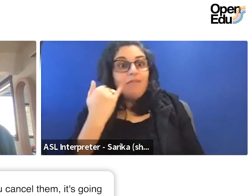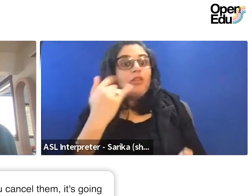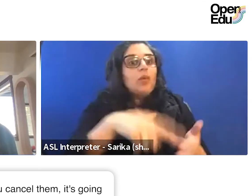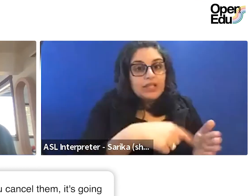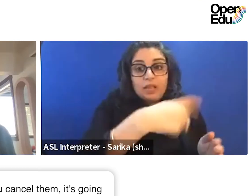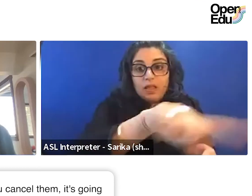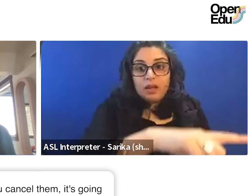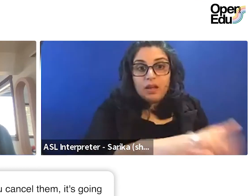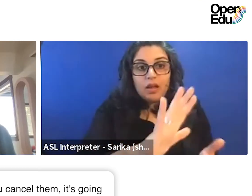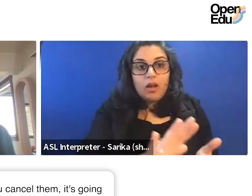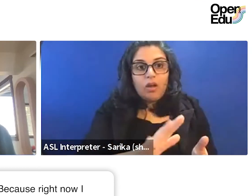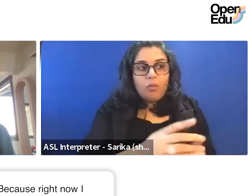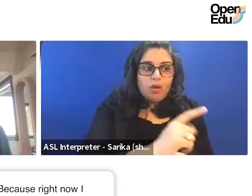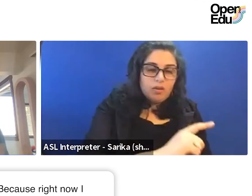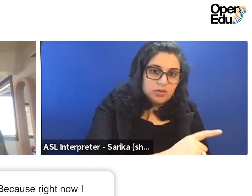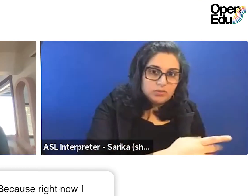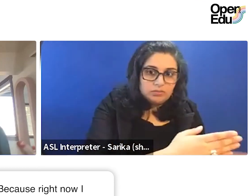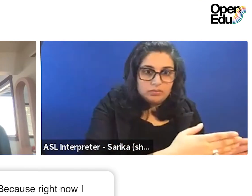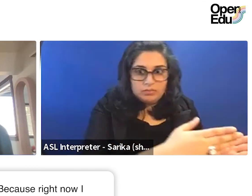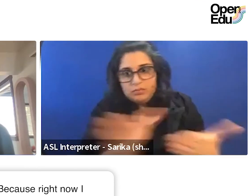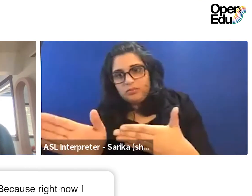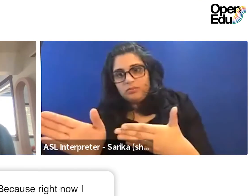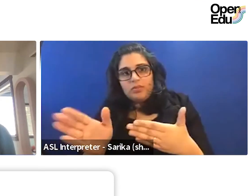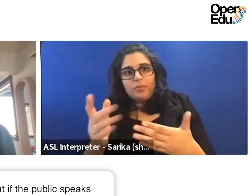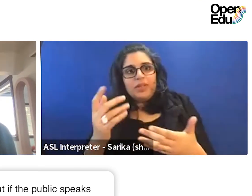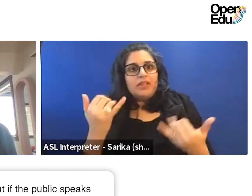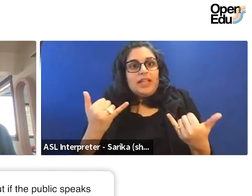them, it's going to move the needle internally, because right now I don't have that